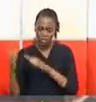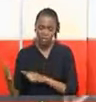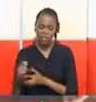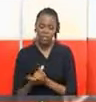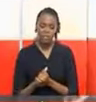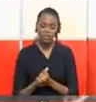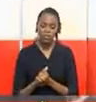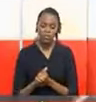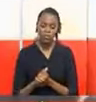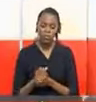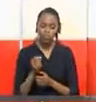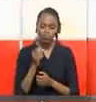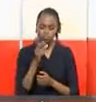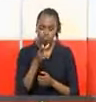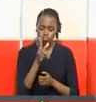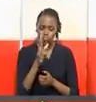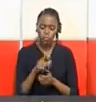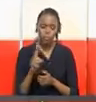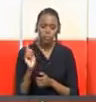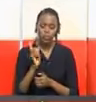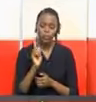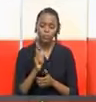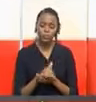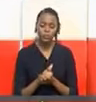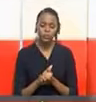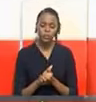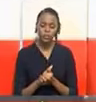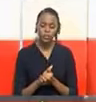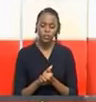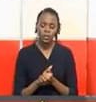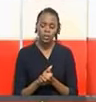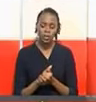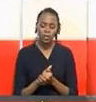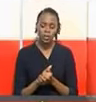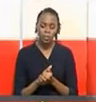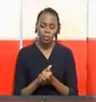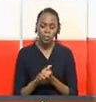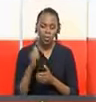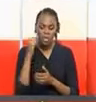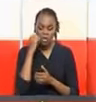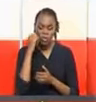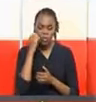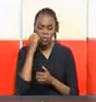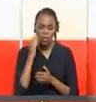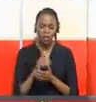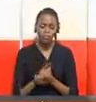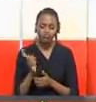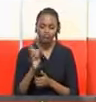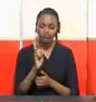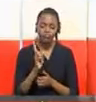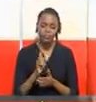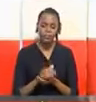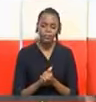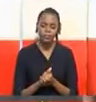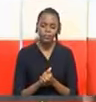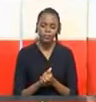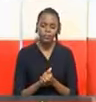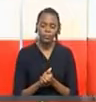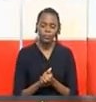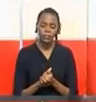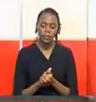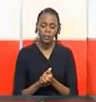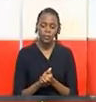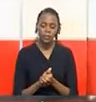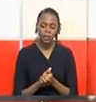bullet? No. When he suffers a disease? No. When he